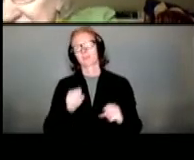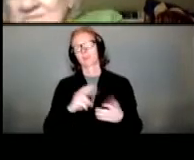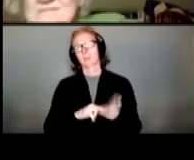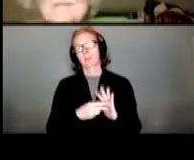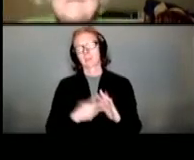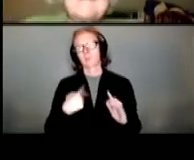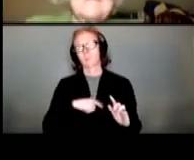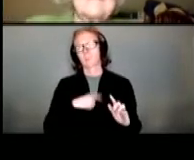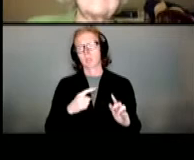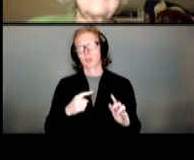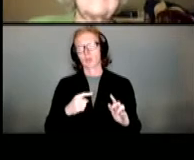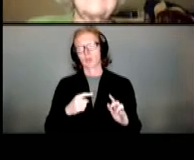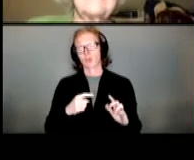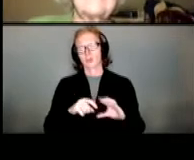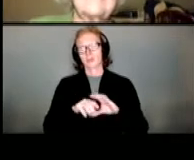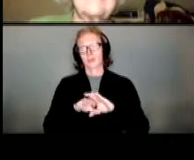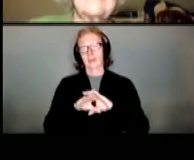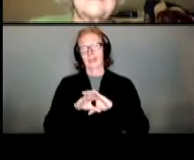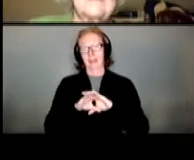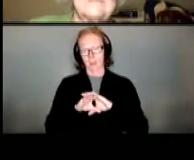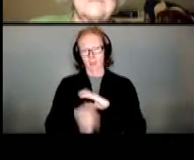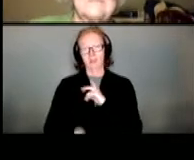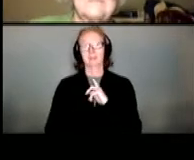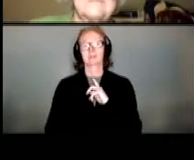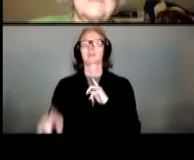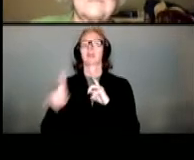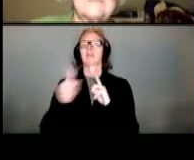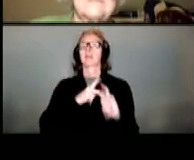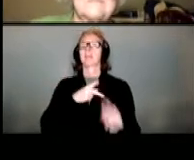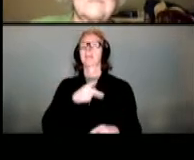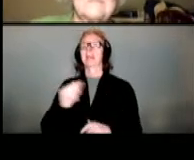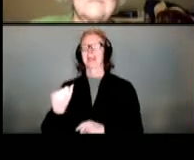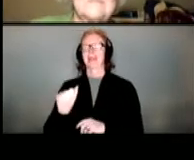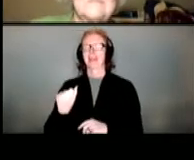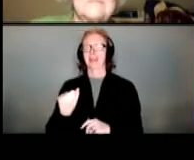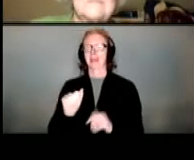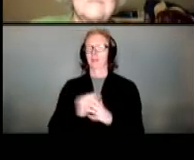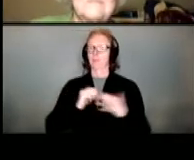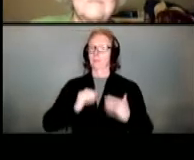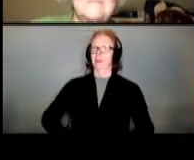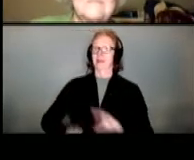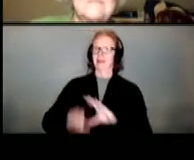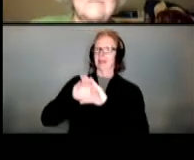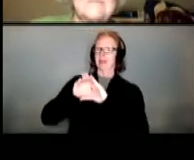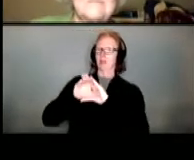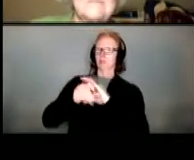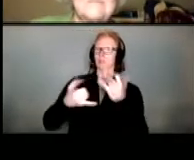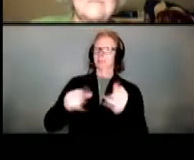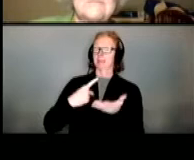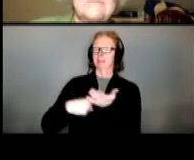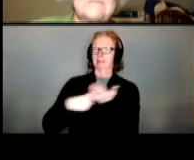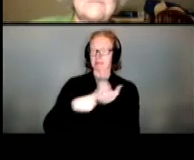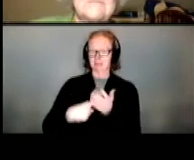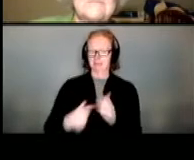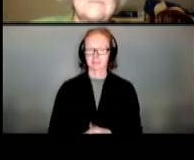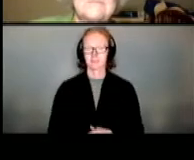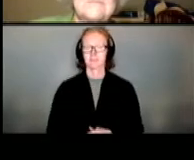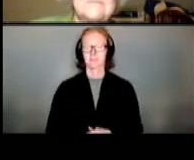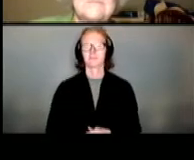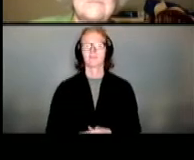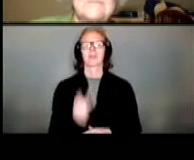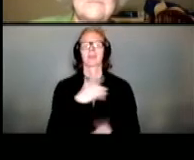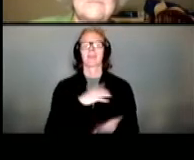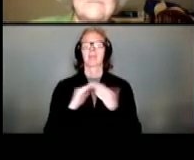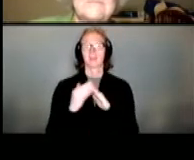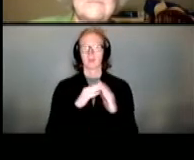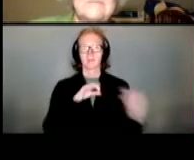we are meeting with the PPA. But we also, I know council is very interested in community input